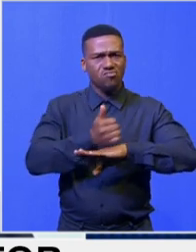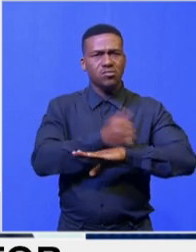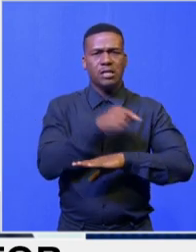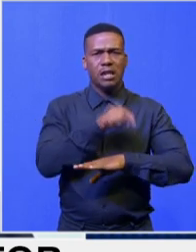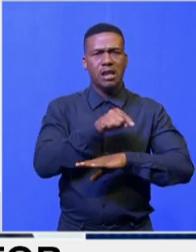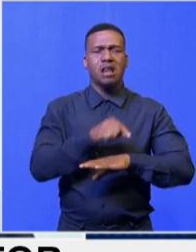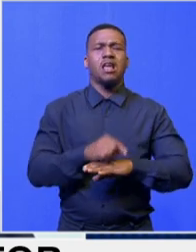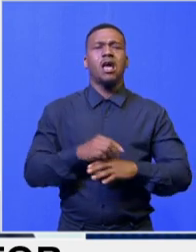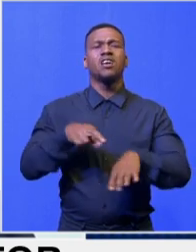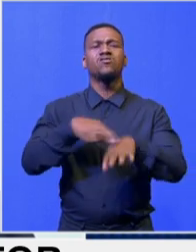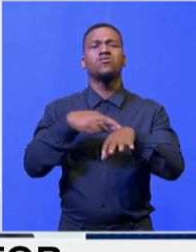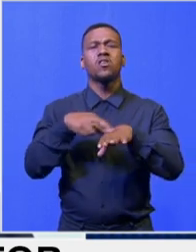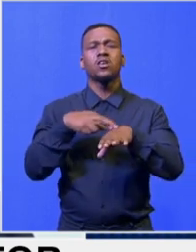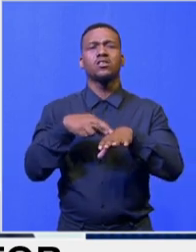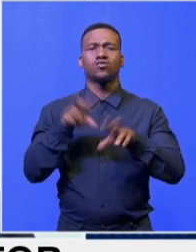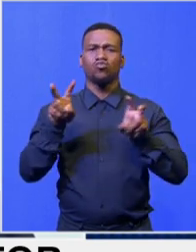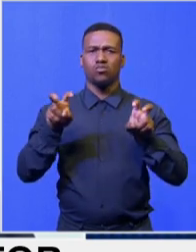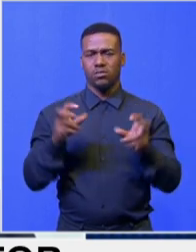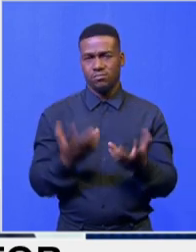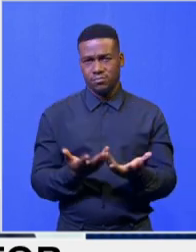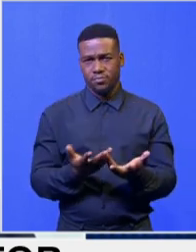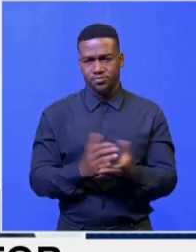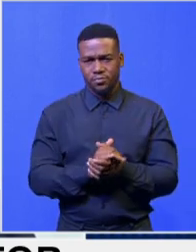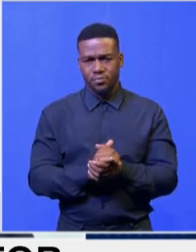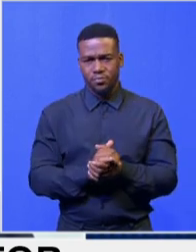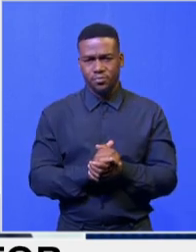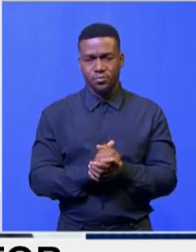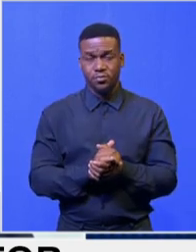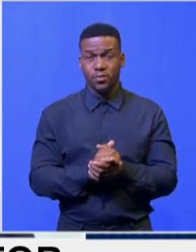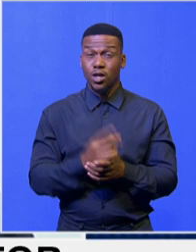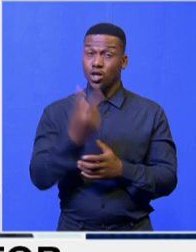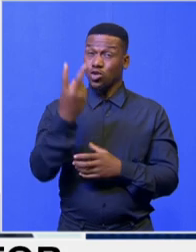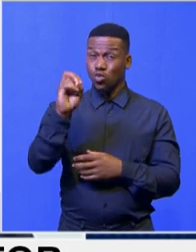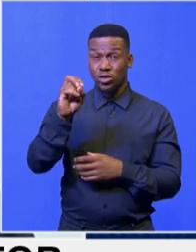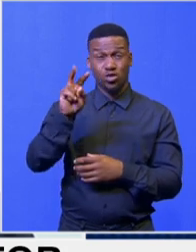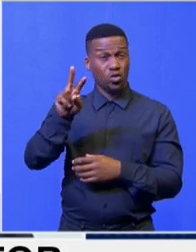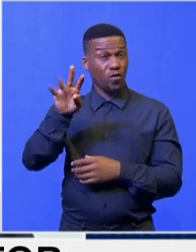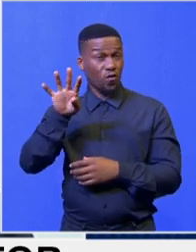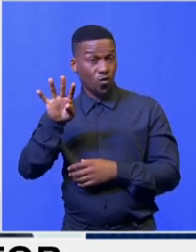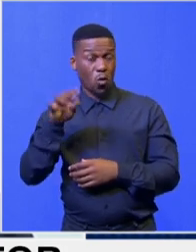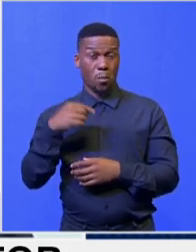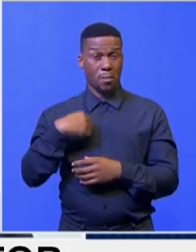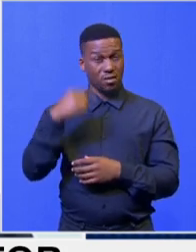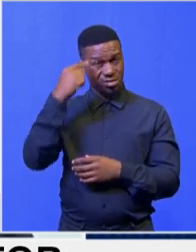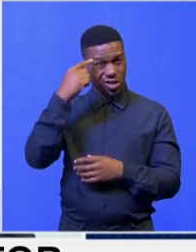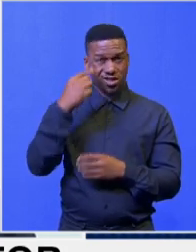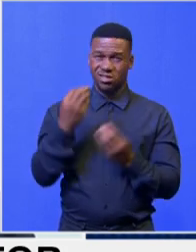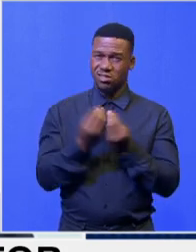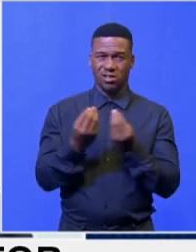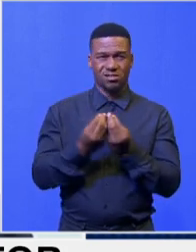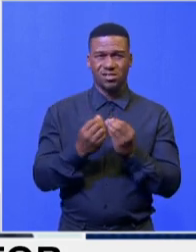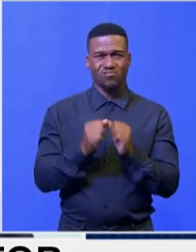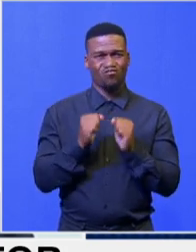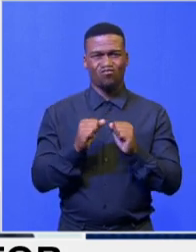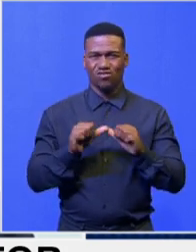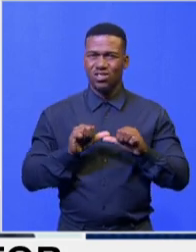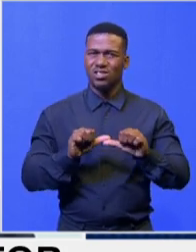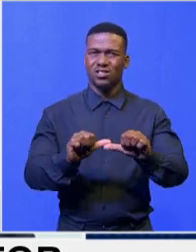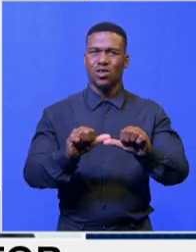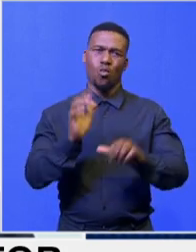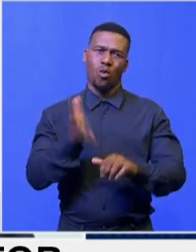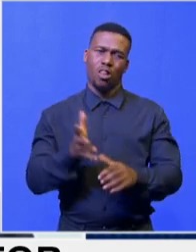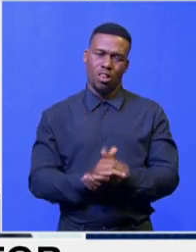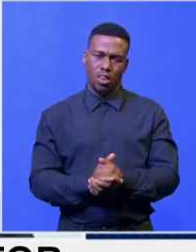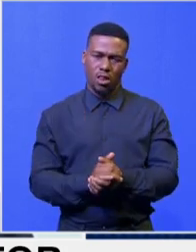race identity, as I've said. So going into 2024, I think the status quo remains. However, my concern with them is